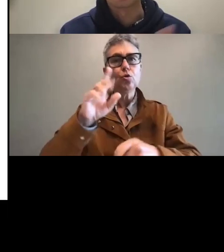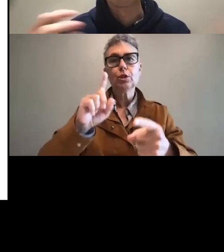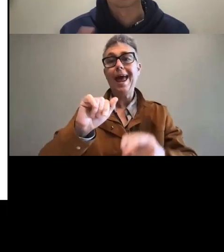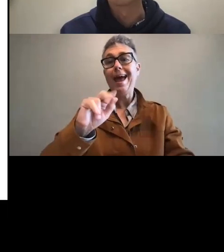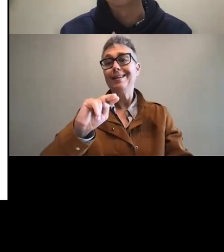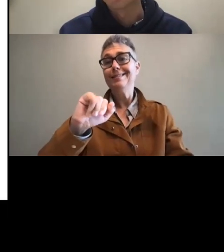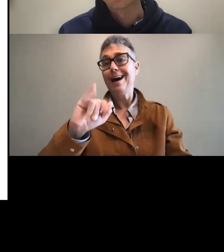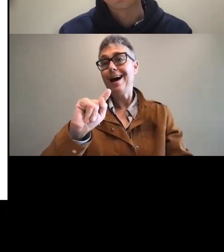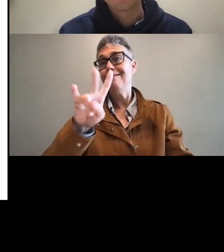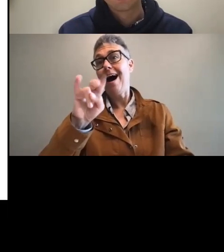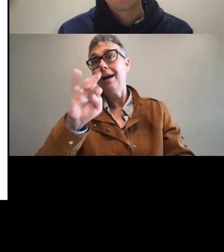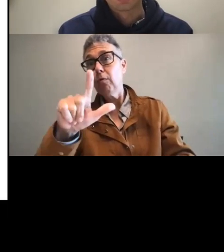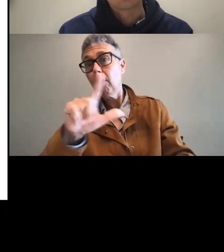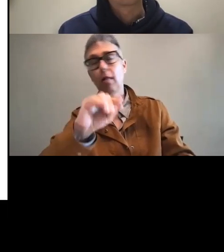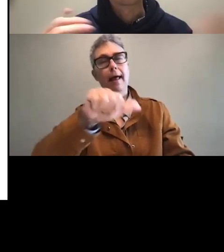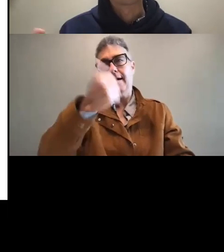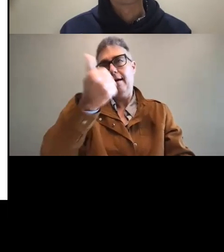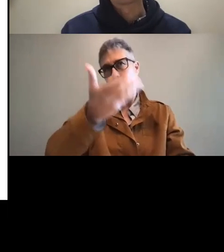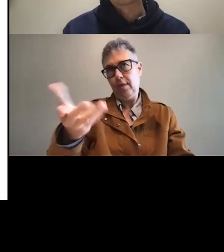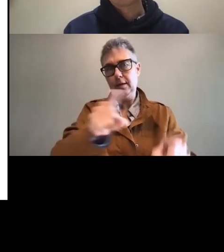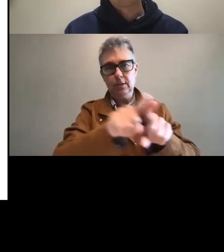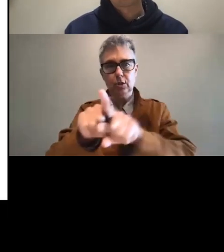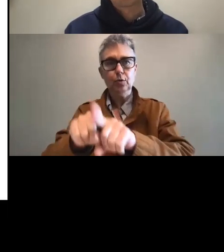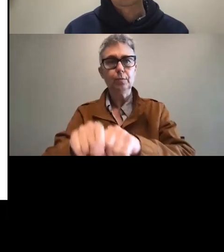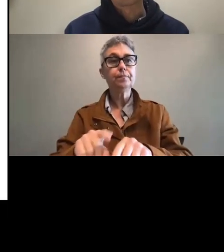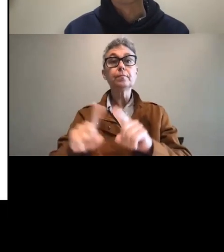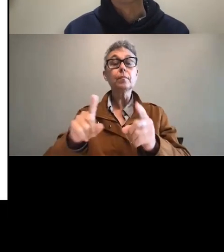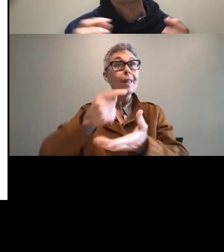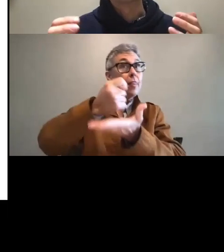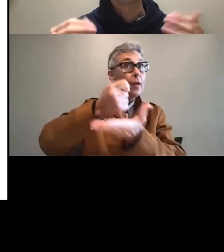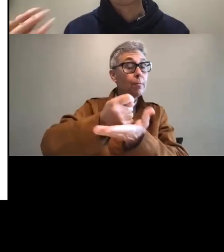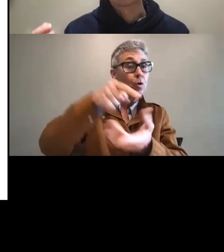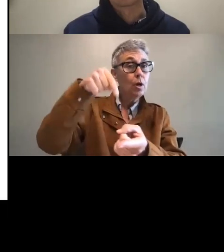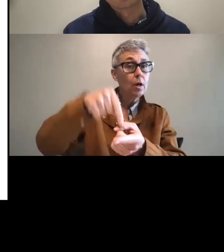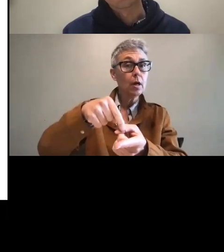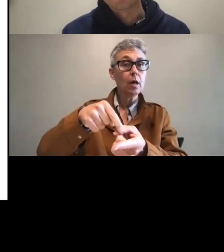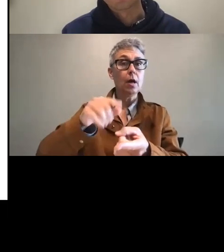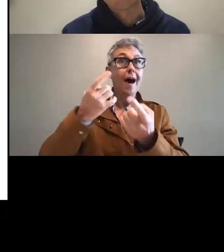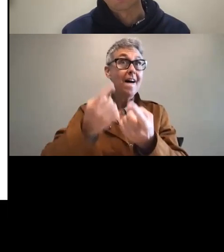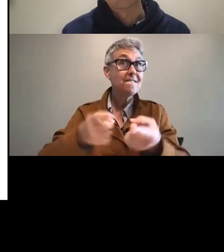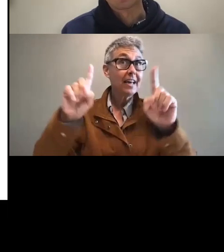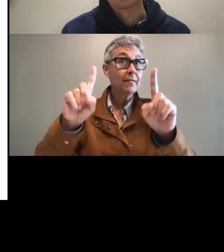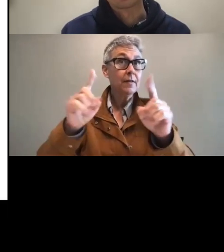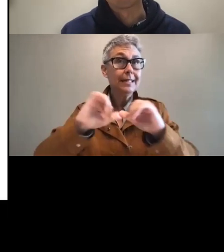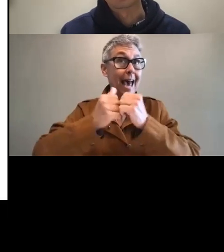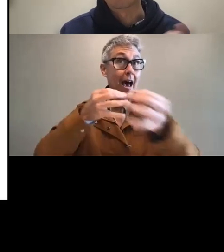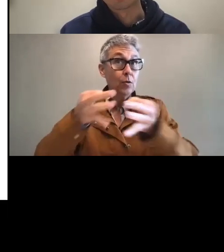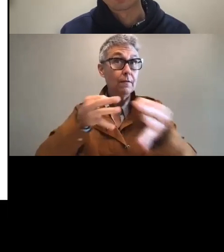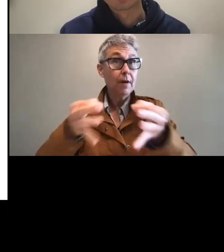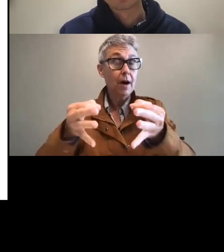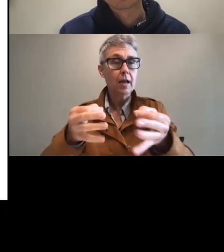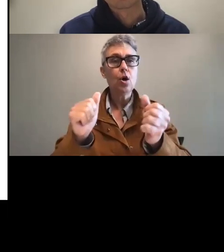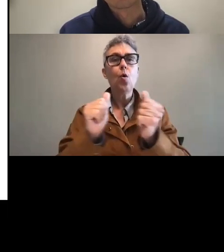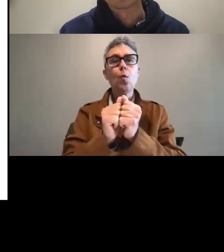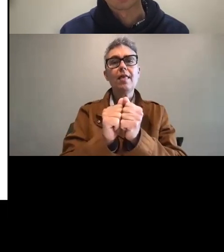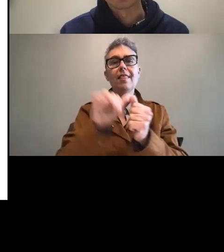and many other utilities. But its therapeutic efficacy is usually defined by the binding